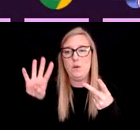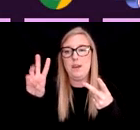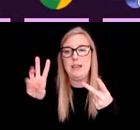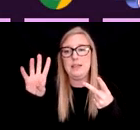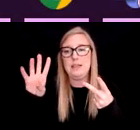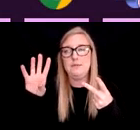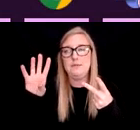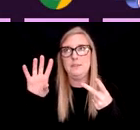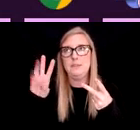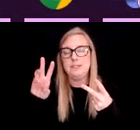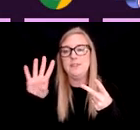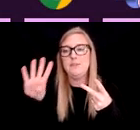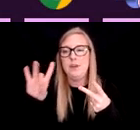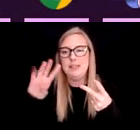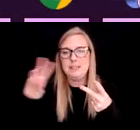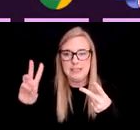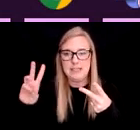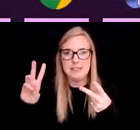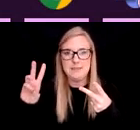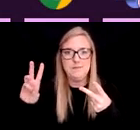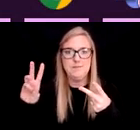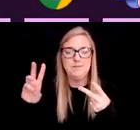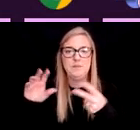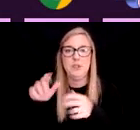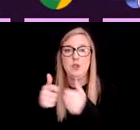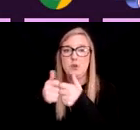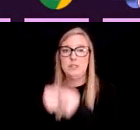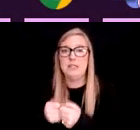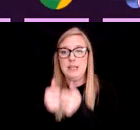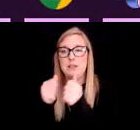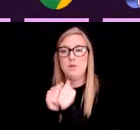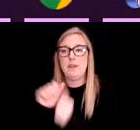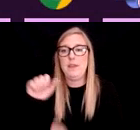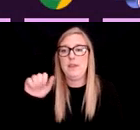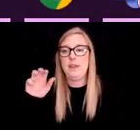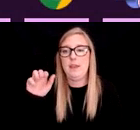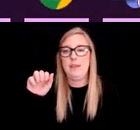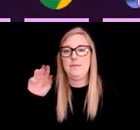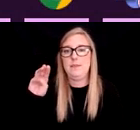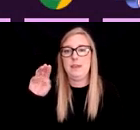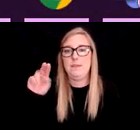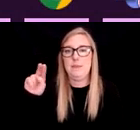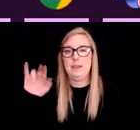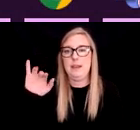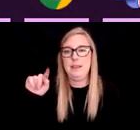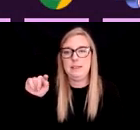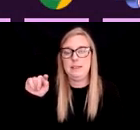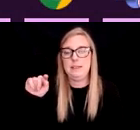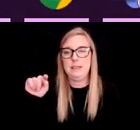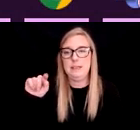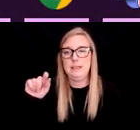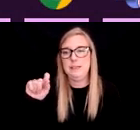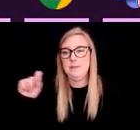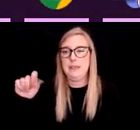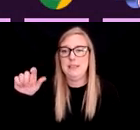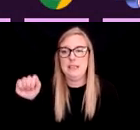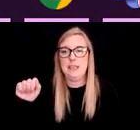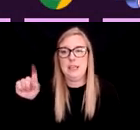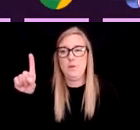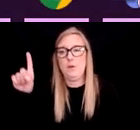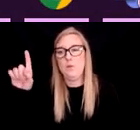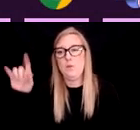66486. You can send a text with MNIT space A11Y.